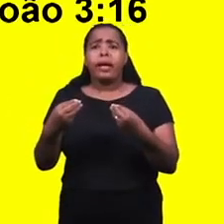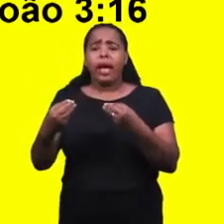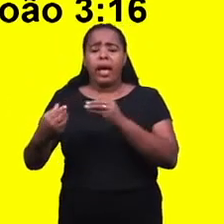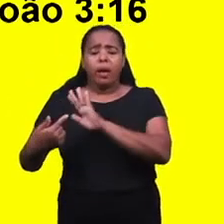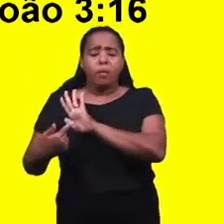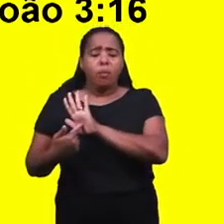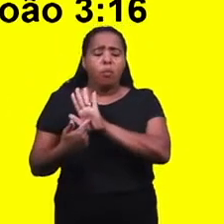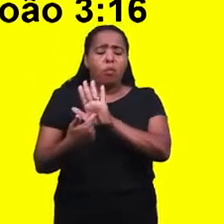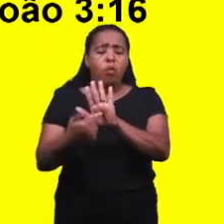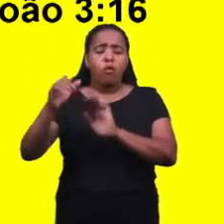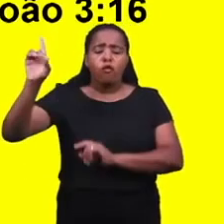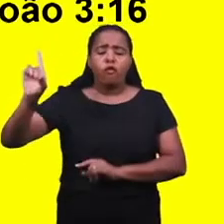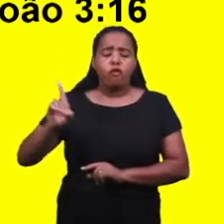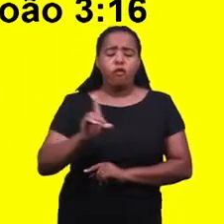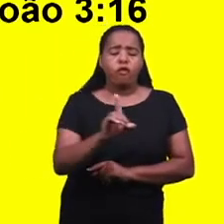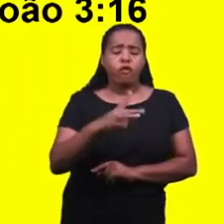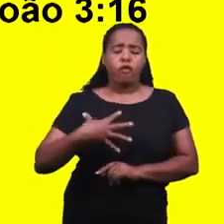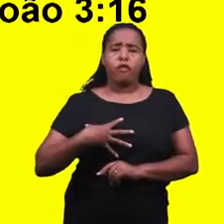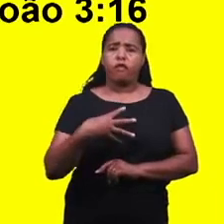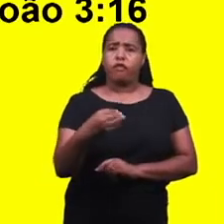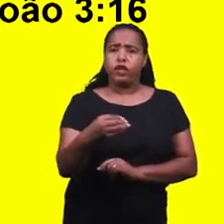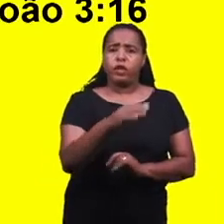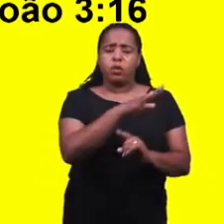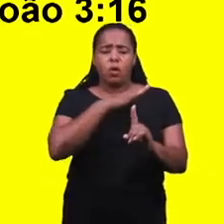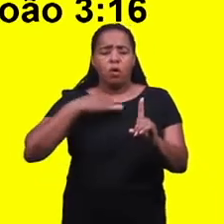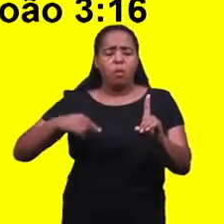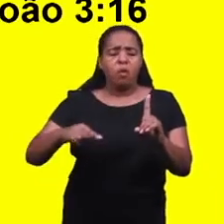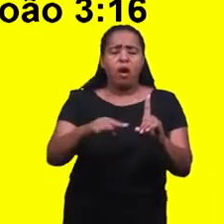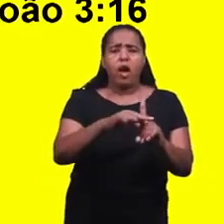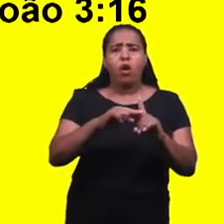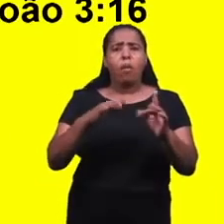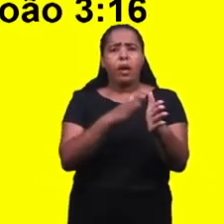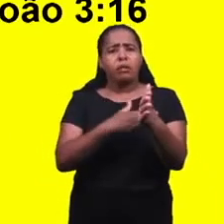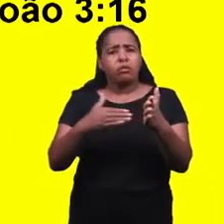him should not perish, but have everlasting life.